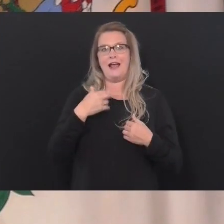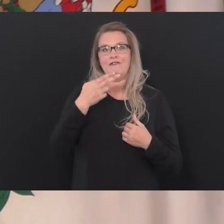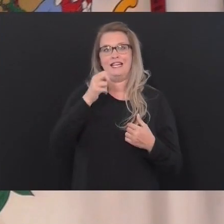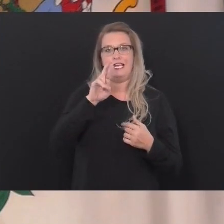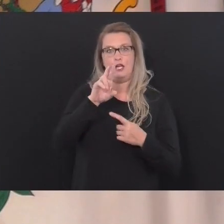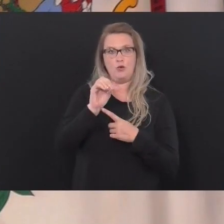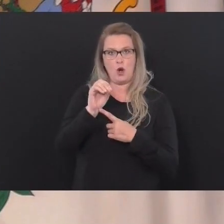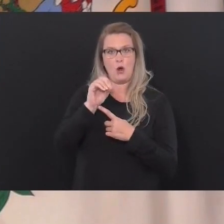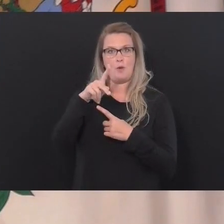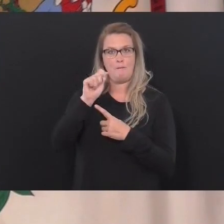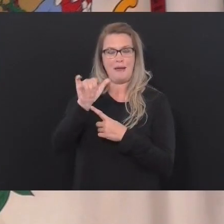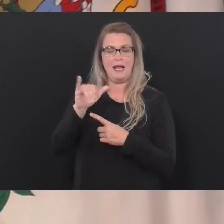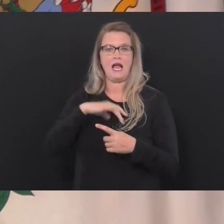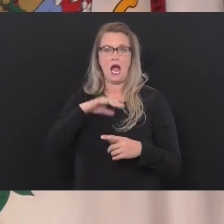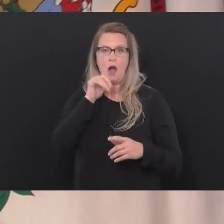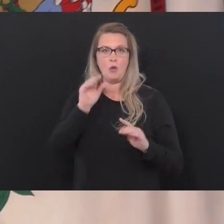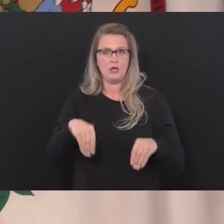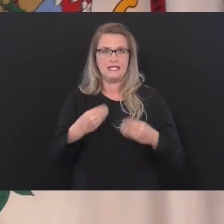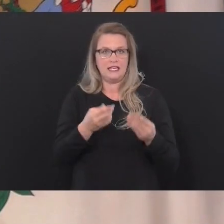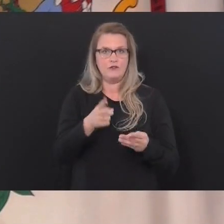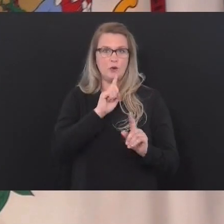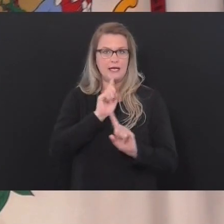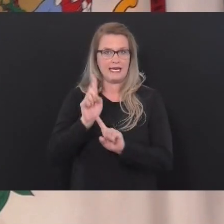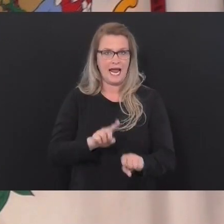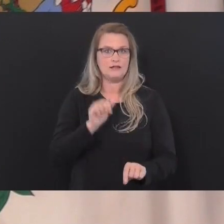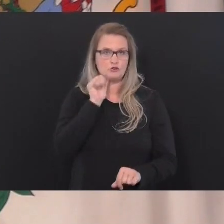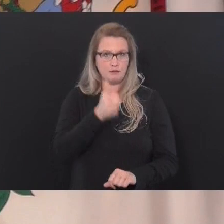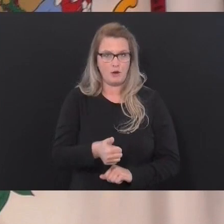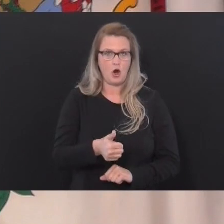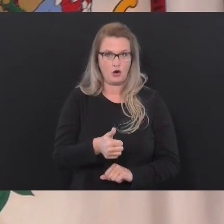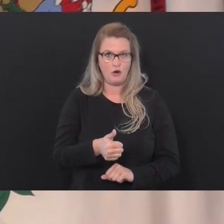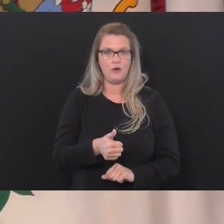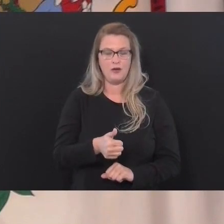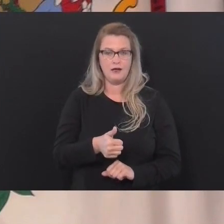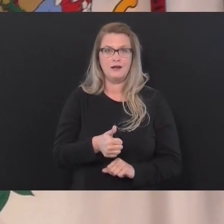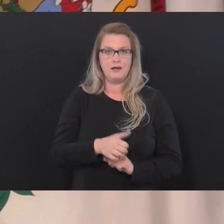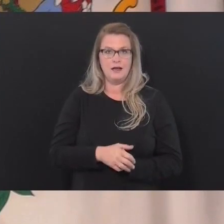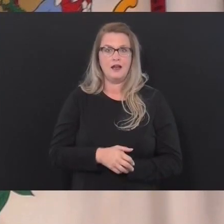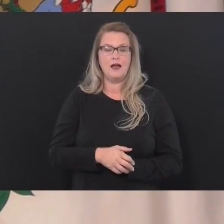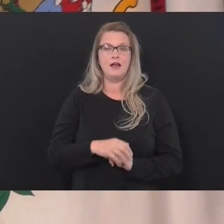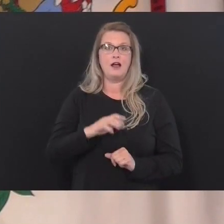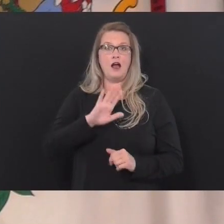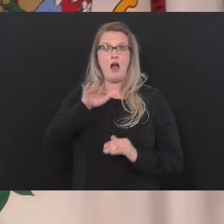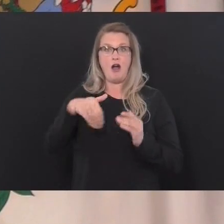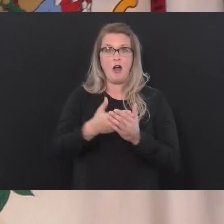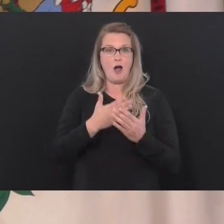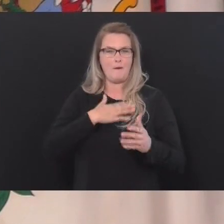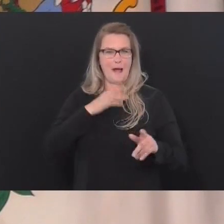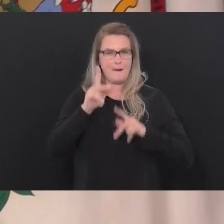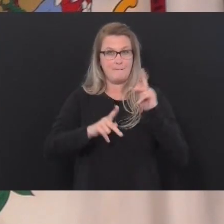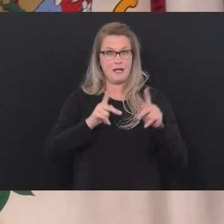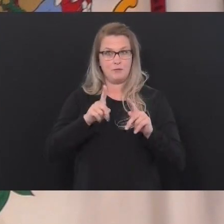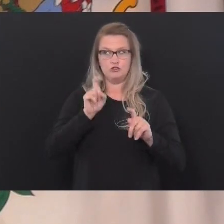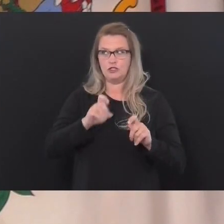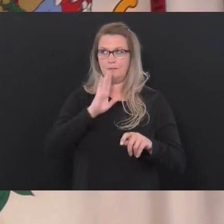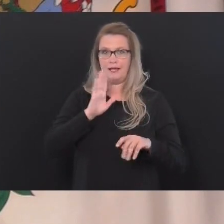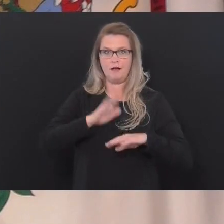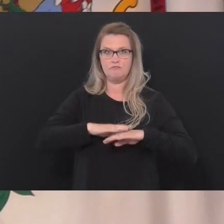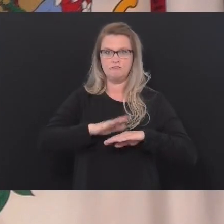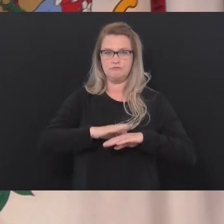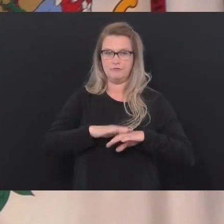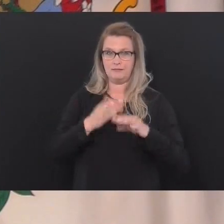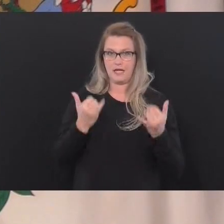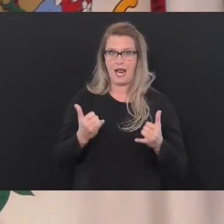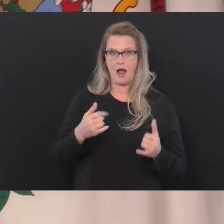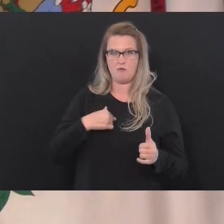I owe you an answer to that, and I owe you an answer to that tomorrow. And so all of my people better be on red alert, because that's the first thing